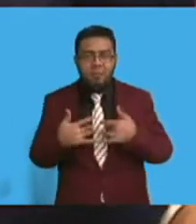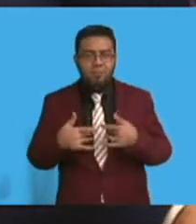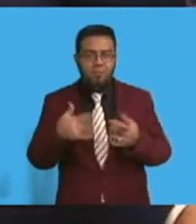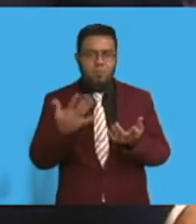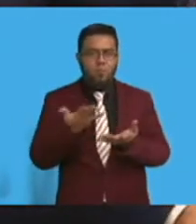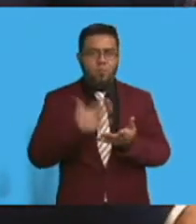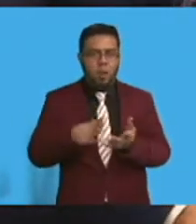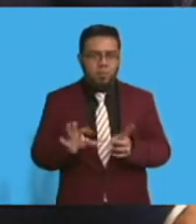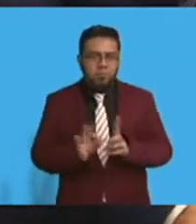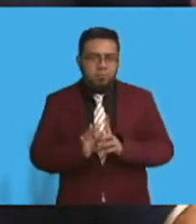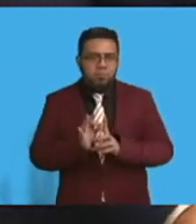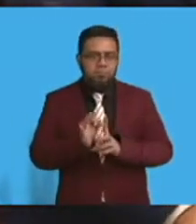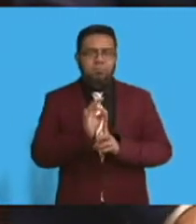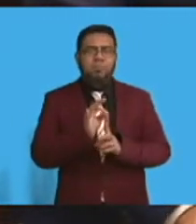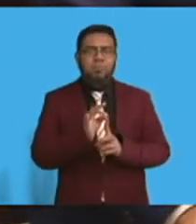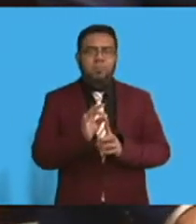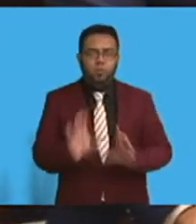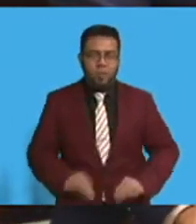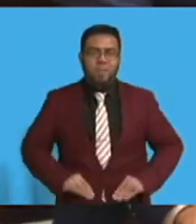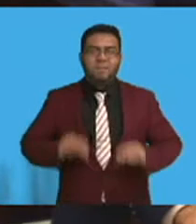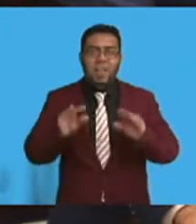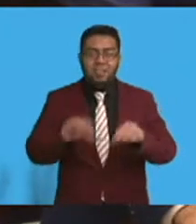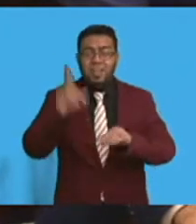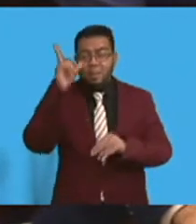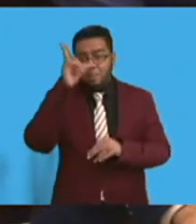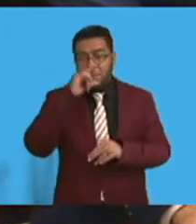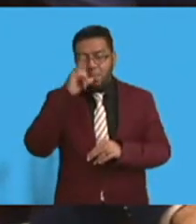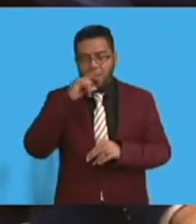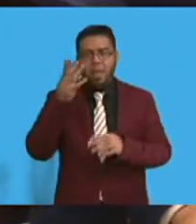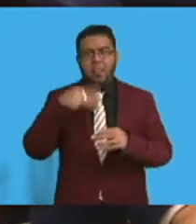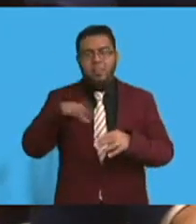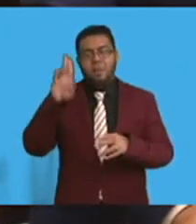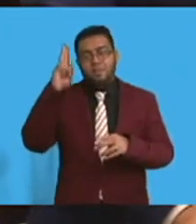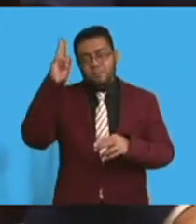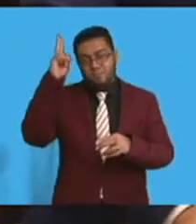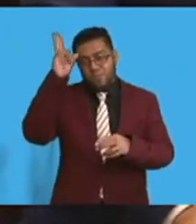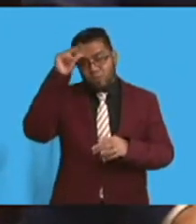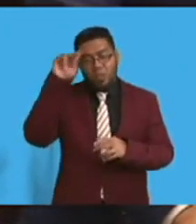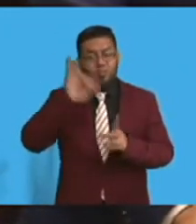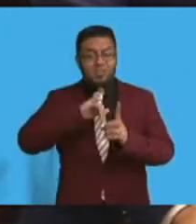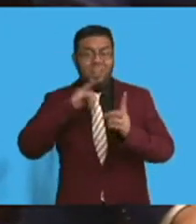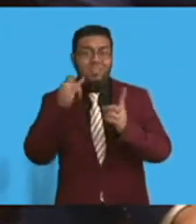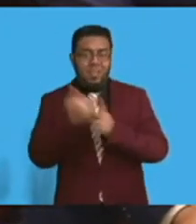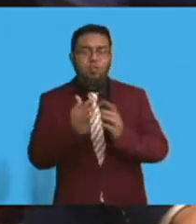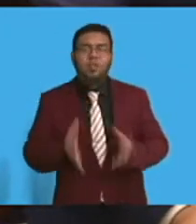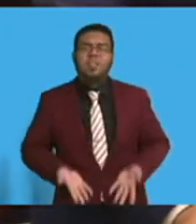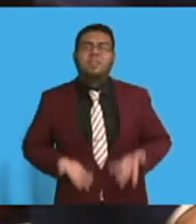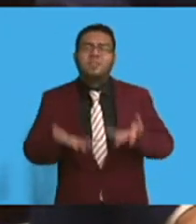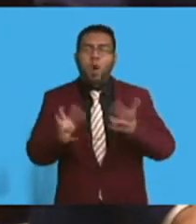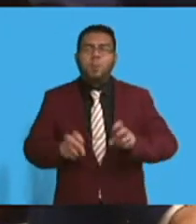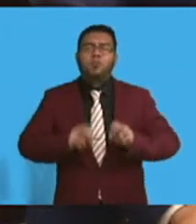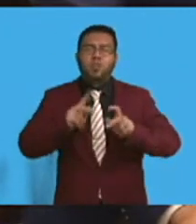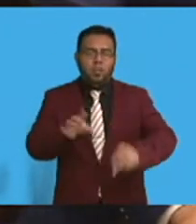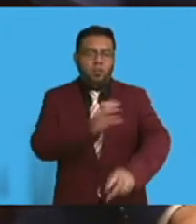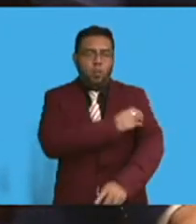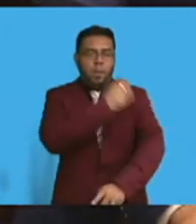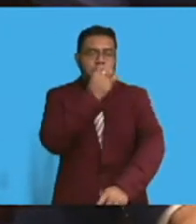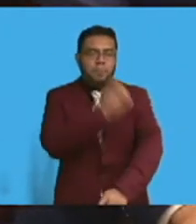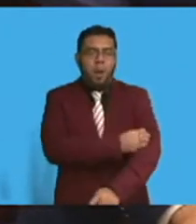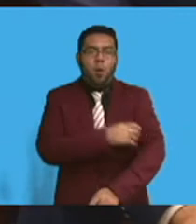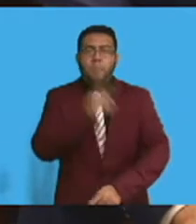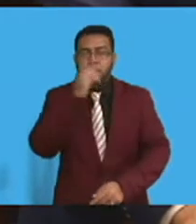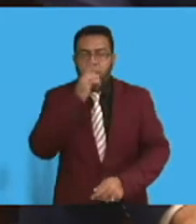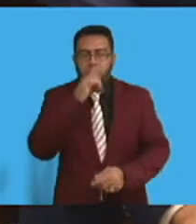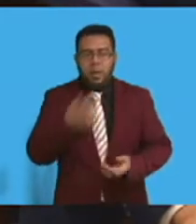making thoughtful investments in our people and in Fijian society, to bring opportunity to our people, to empower people, and give